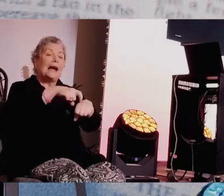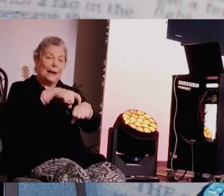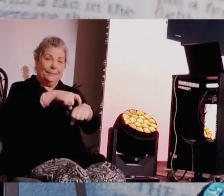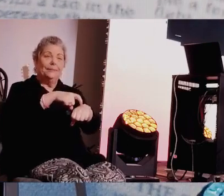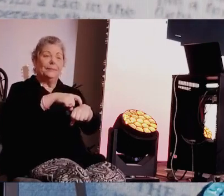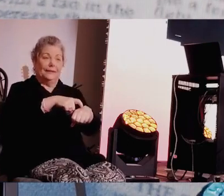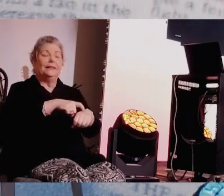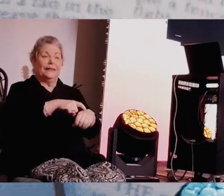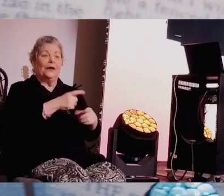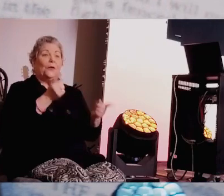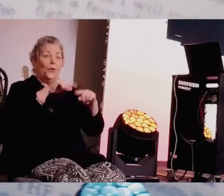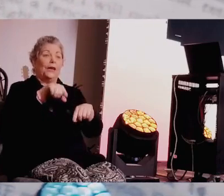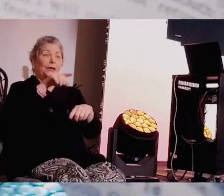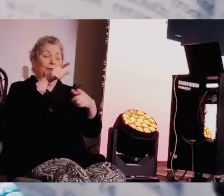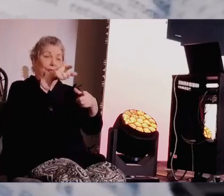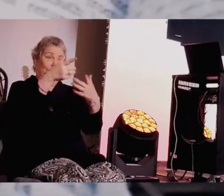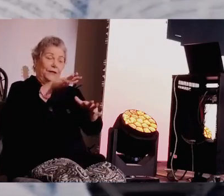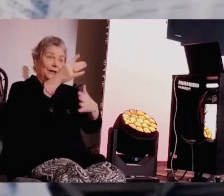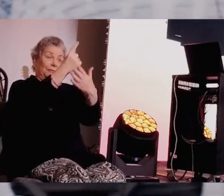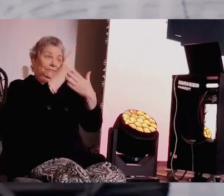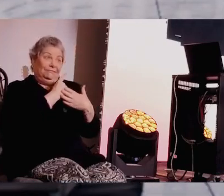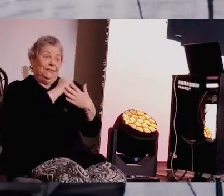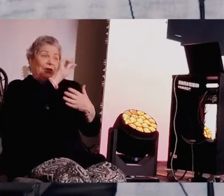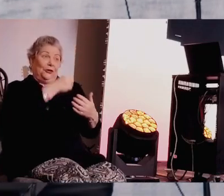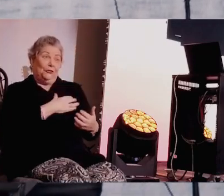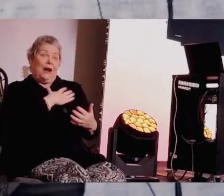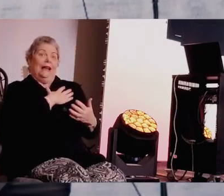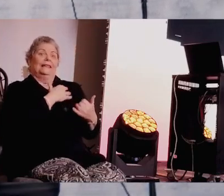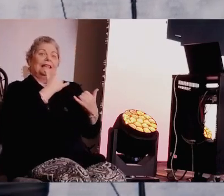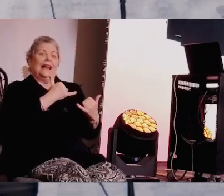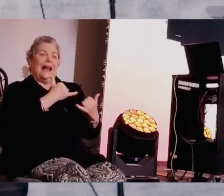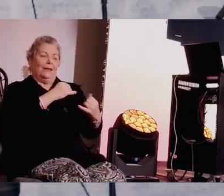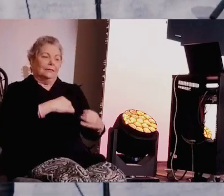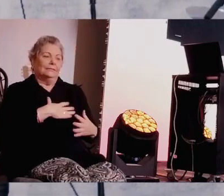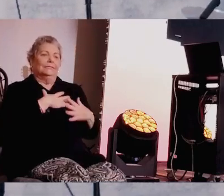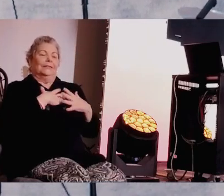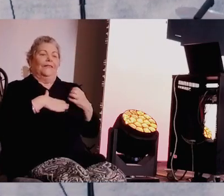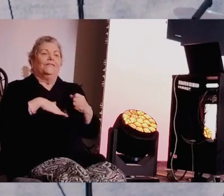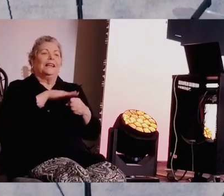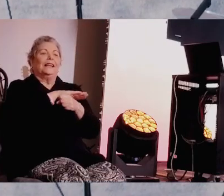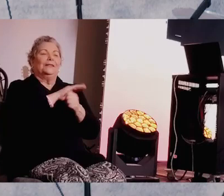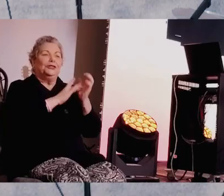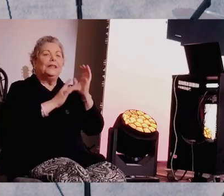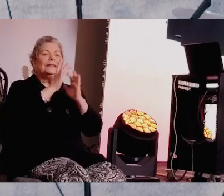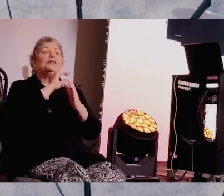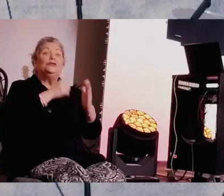walking out of that, that once you've received that place, now it's an infilling of Jesus, which is the